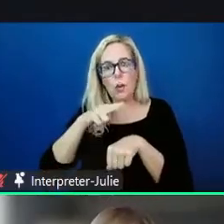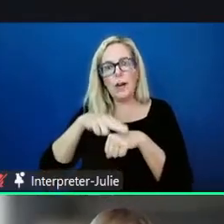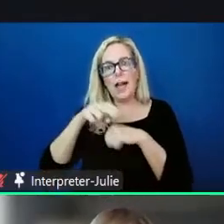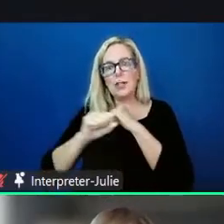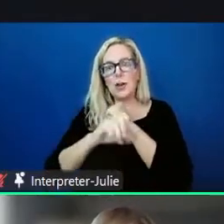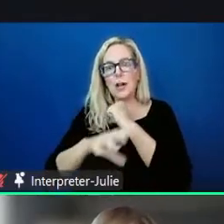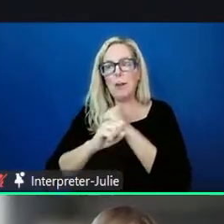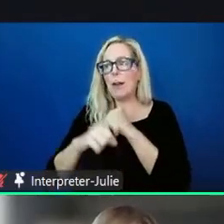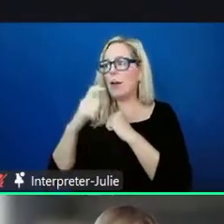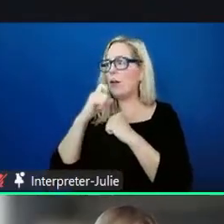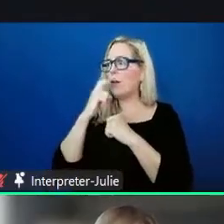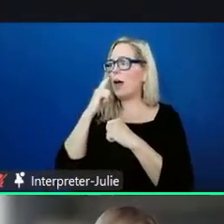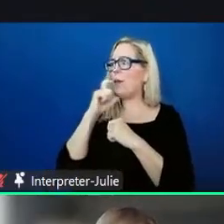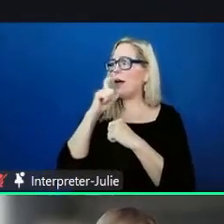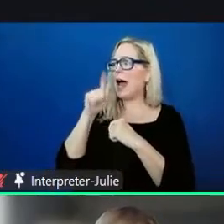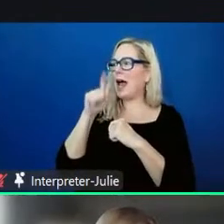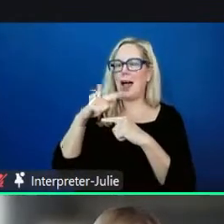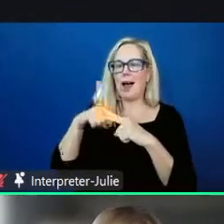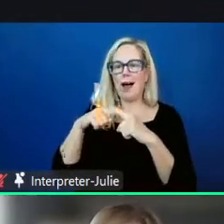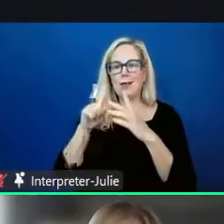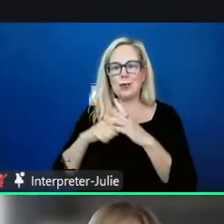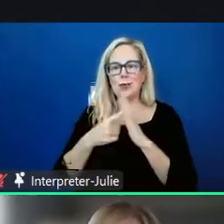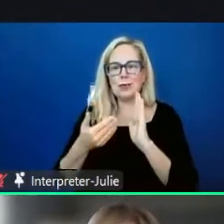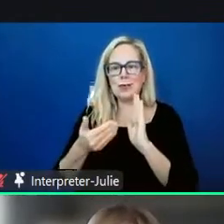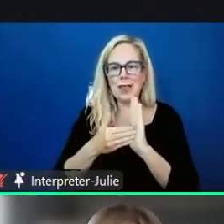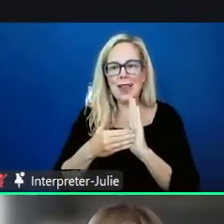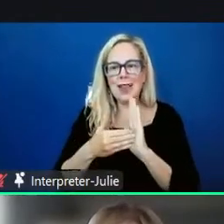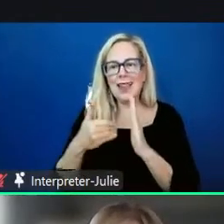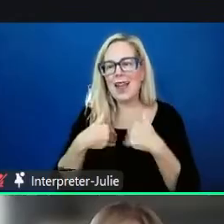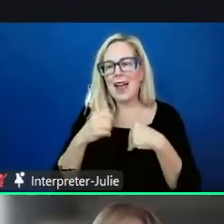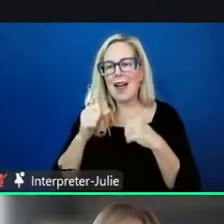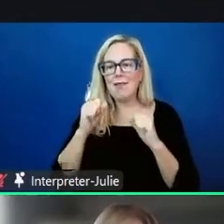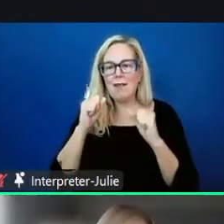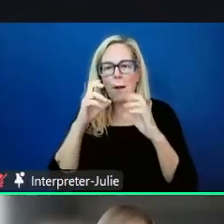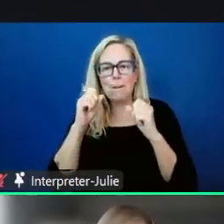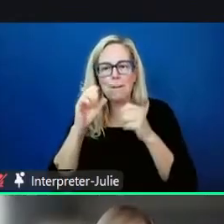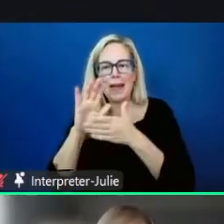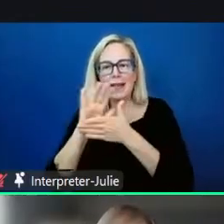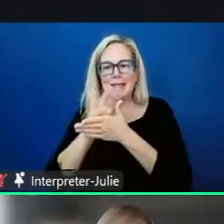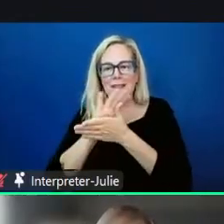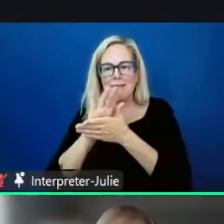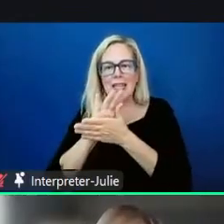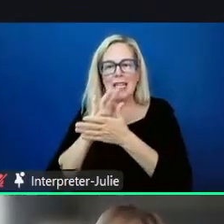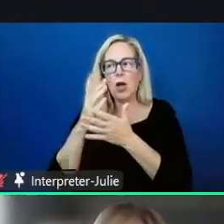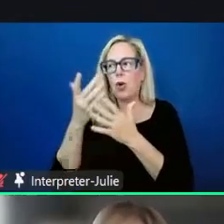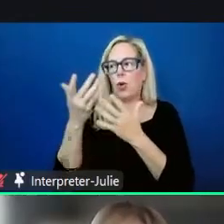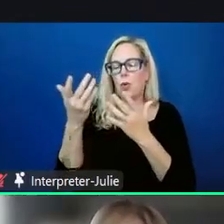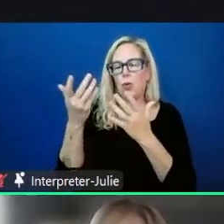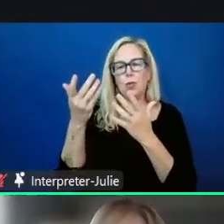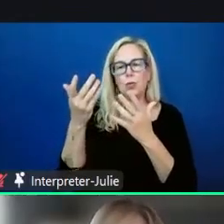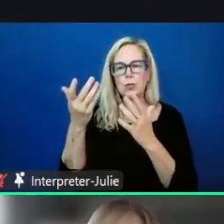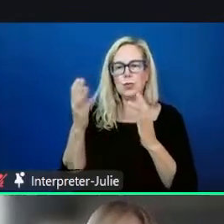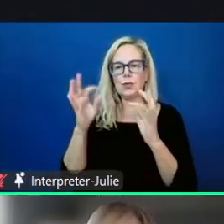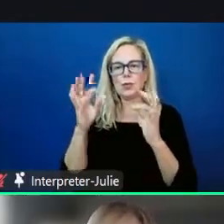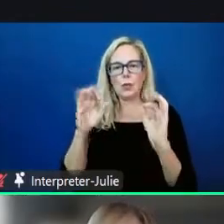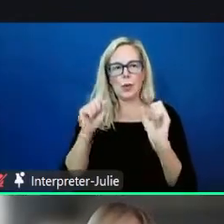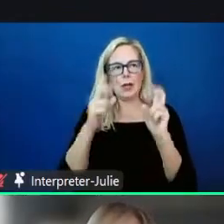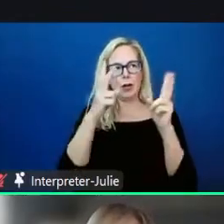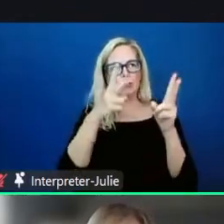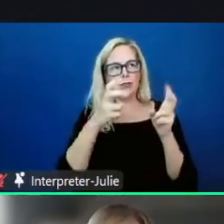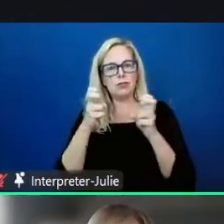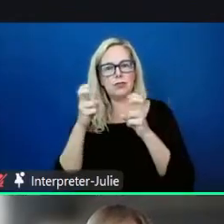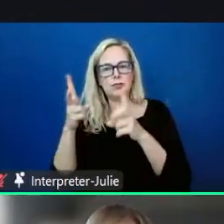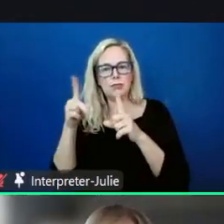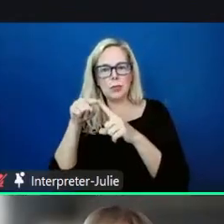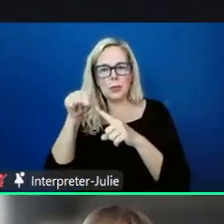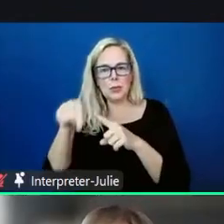need to reinvent the wheel because they had amazing videos and graphics that we could utilize as part of our event. And we